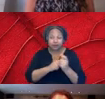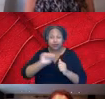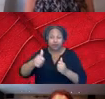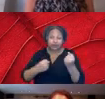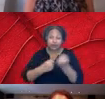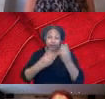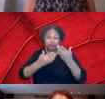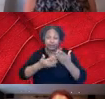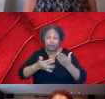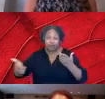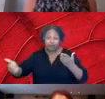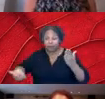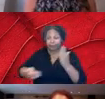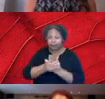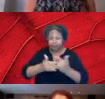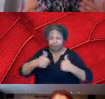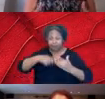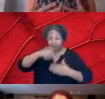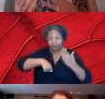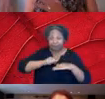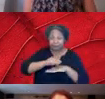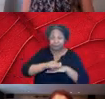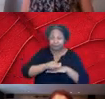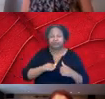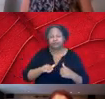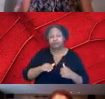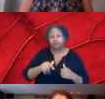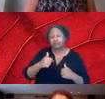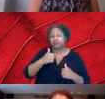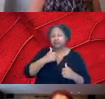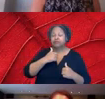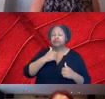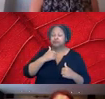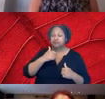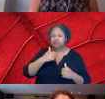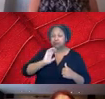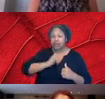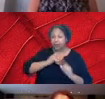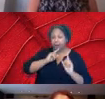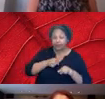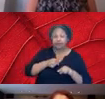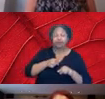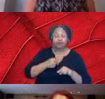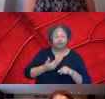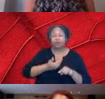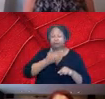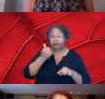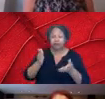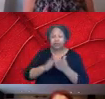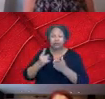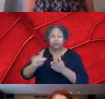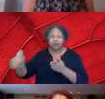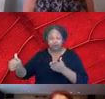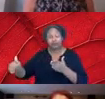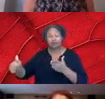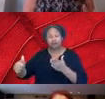material? So the answer to this is that we suggest you find another supportive peer or colleague to write the letter, and it may strengthen the